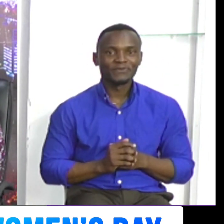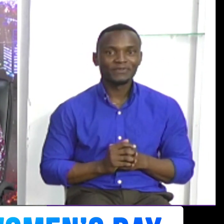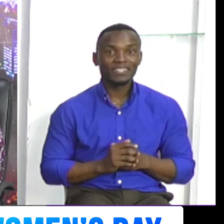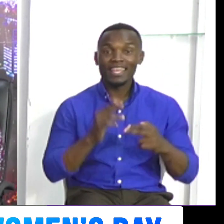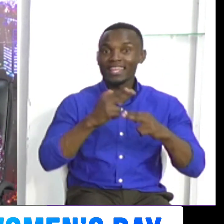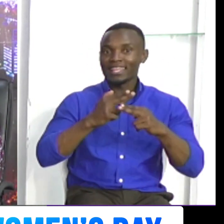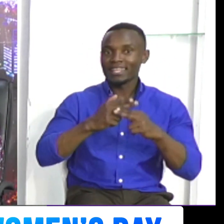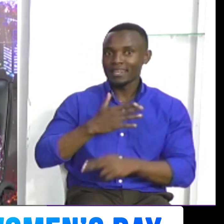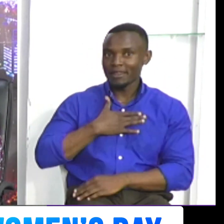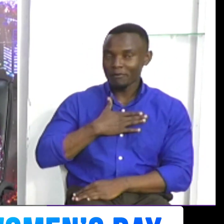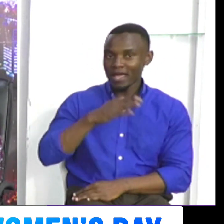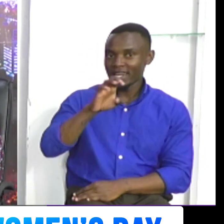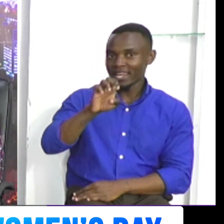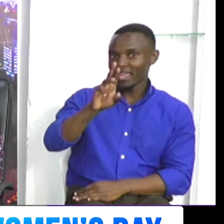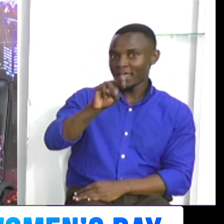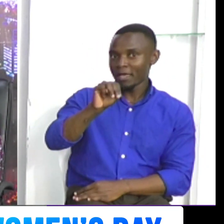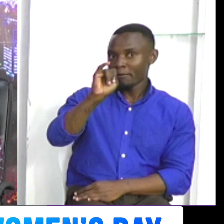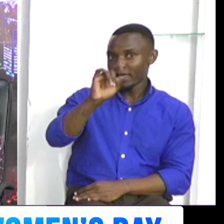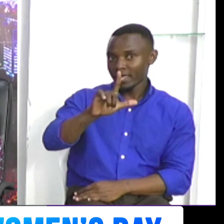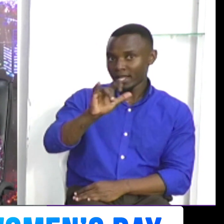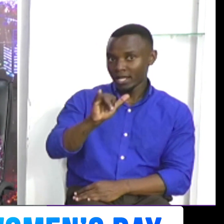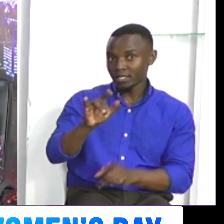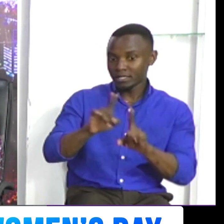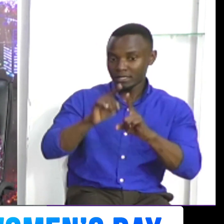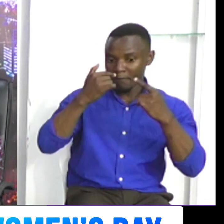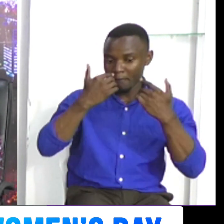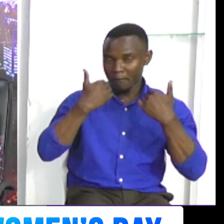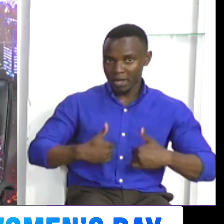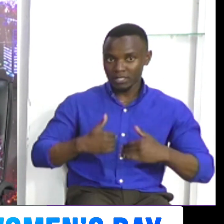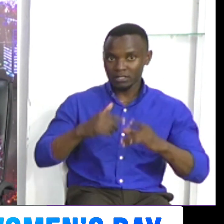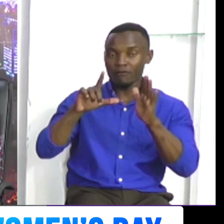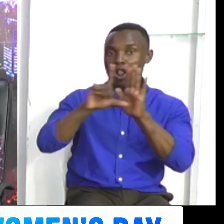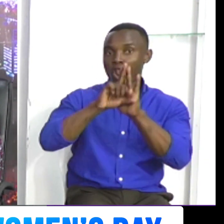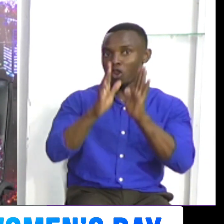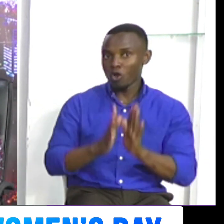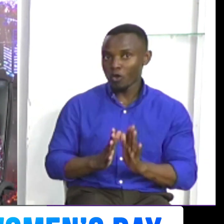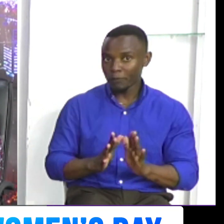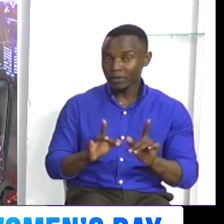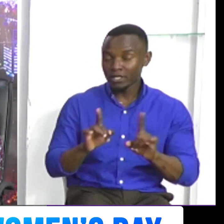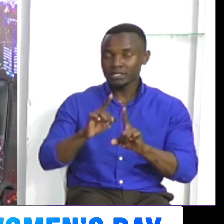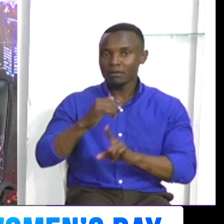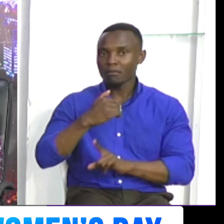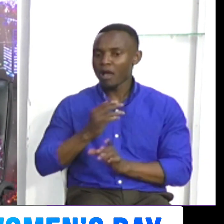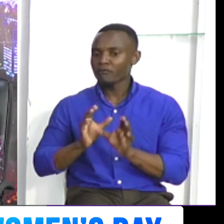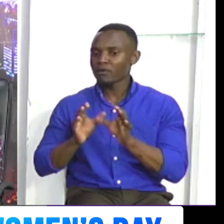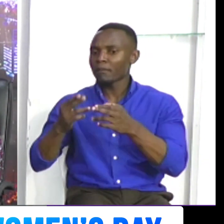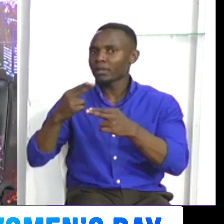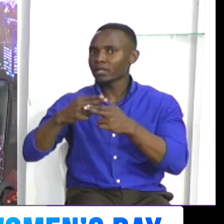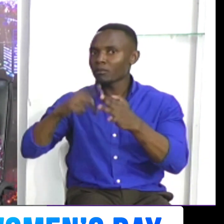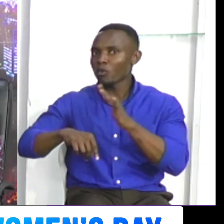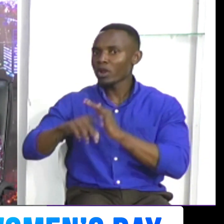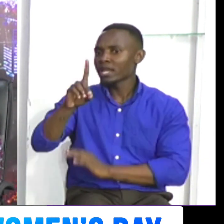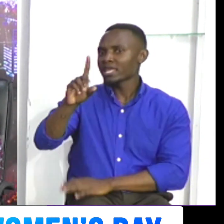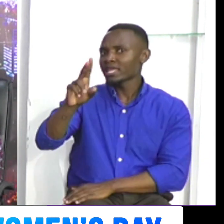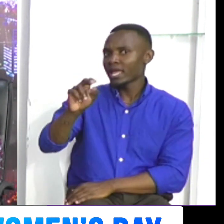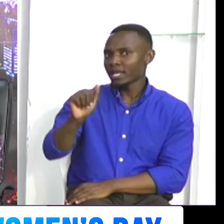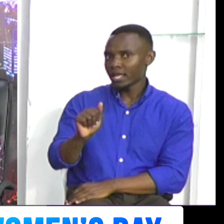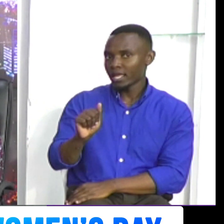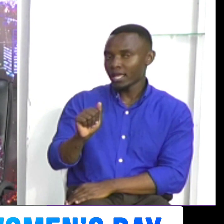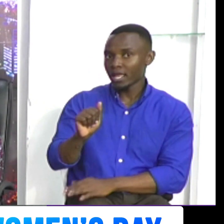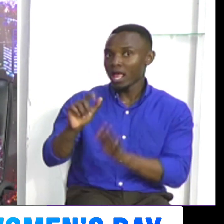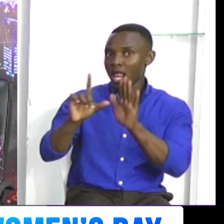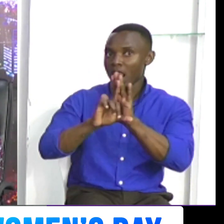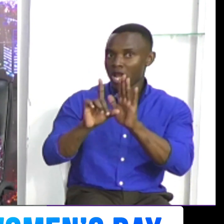My name is Emily Muriguh. I'm an advocate by profession. I manage a firm called DNA Associates, Legal